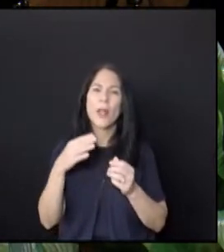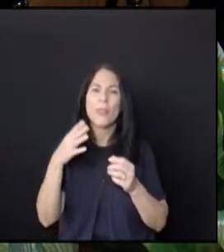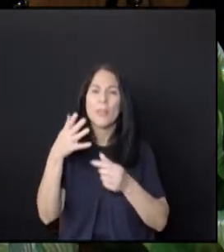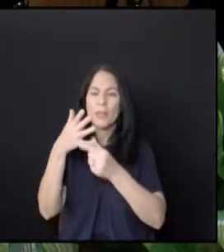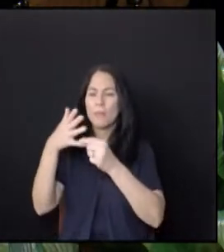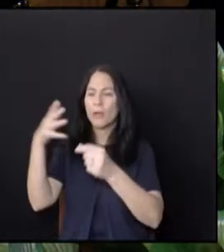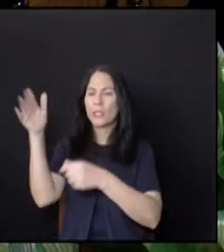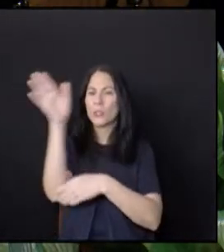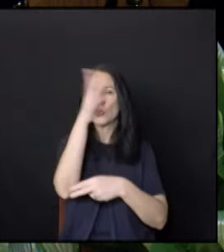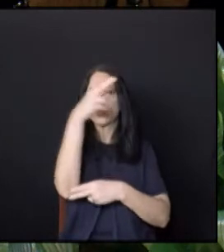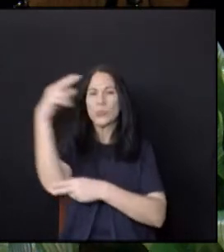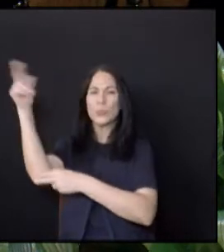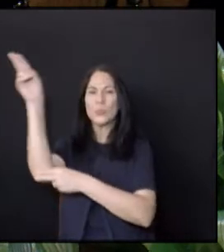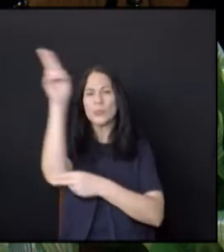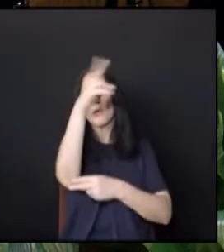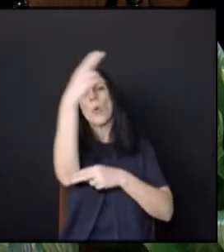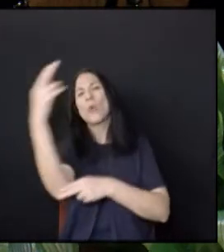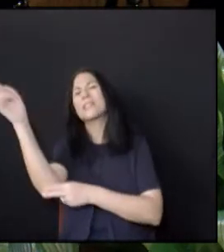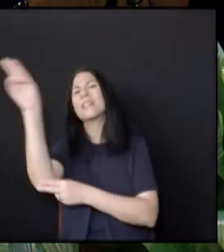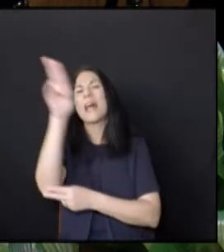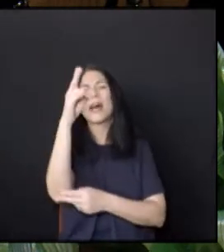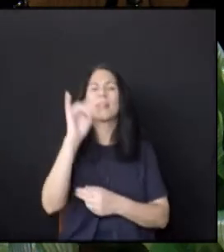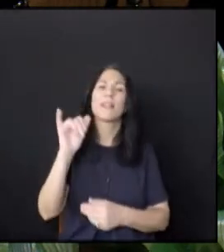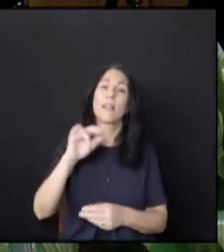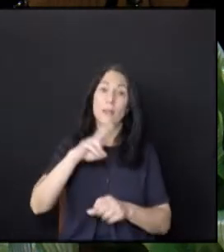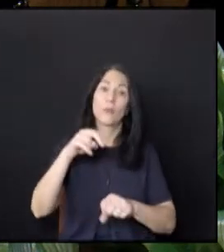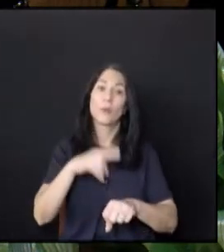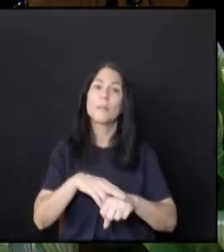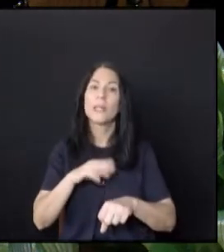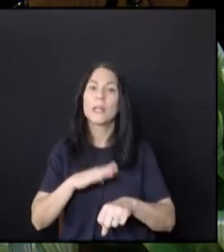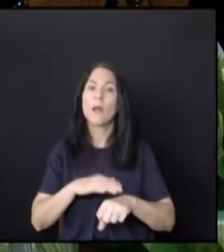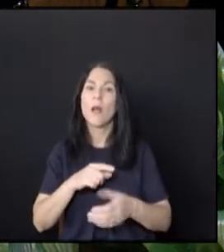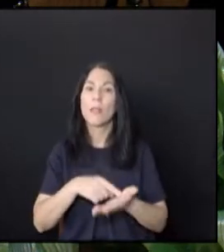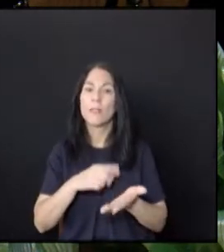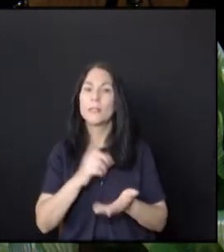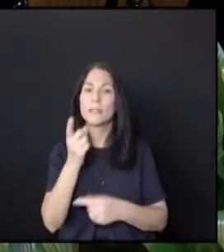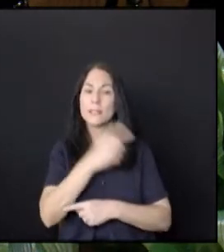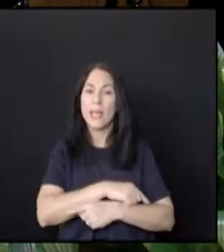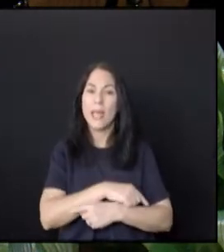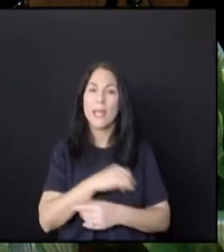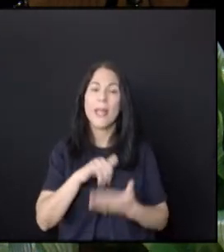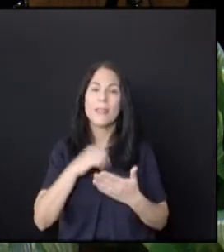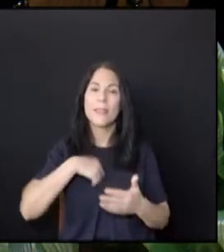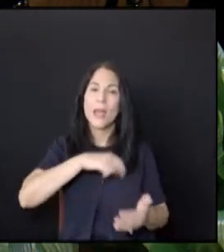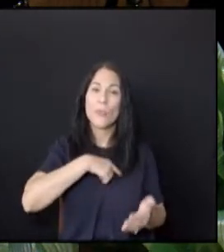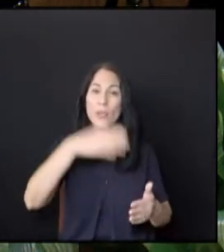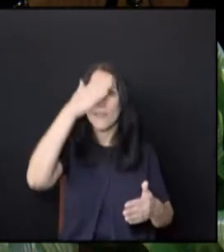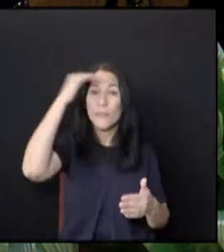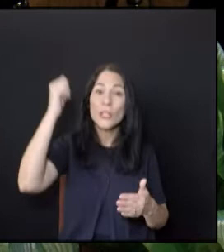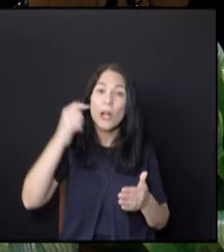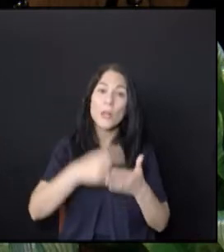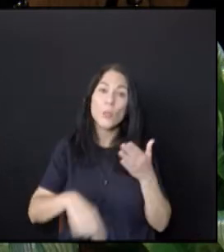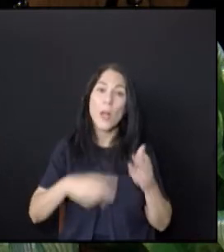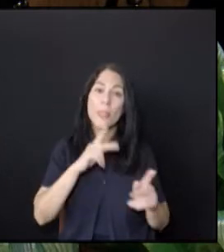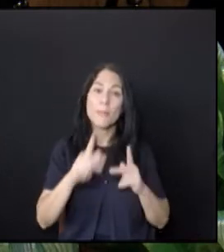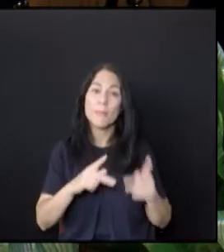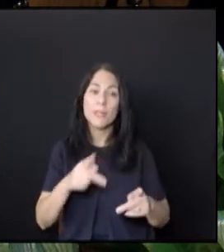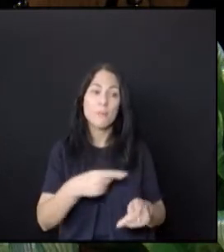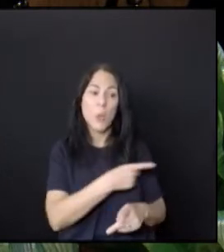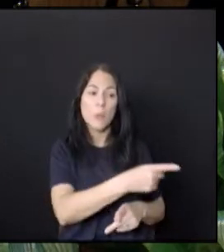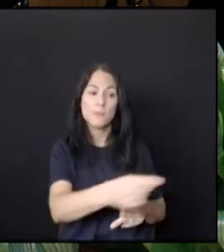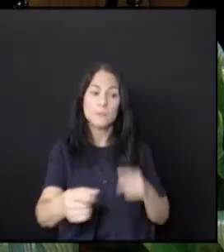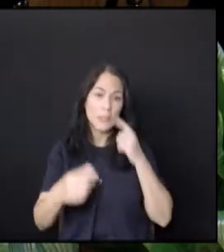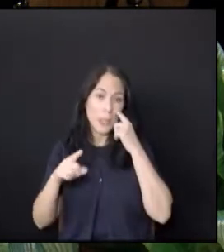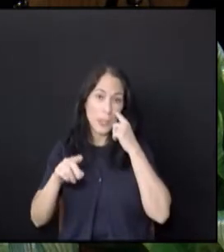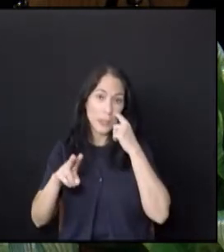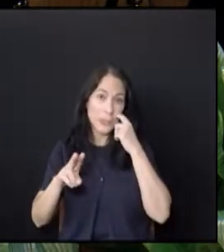and shouting Hosanna like we usually do on this day, that we have forgotten what most of those who shouted that word 2,000